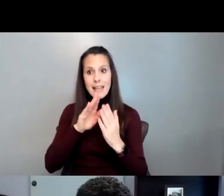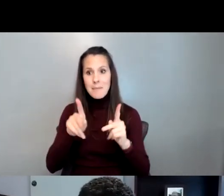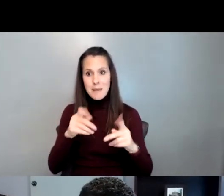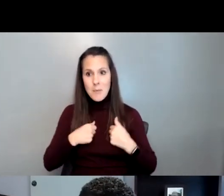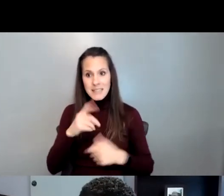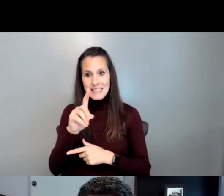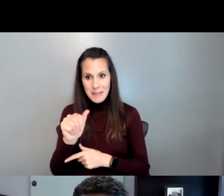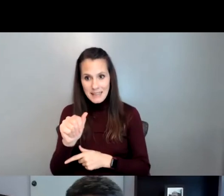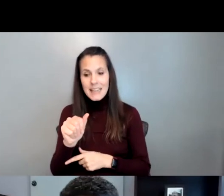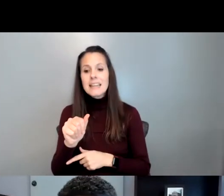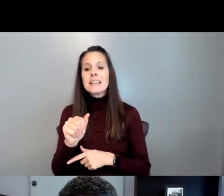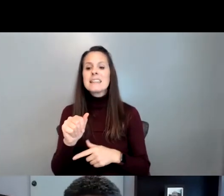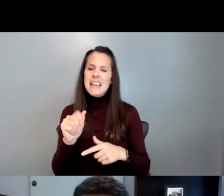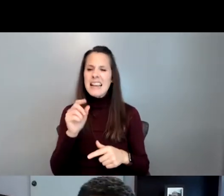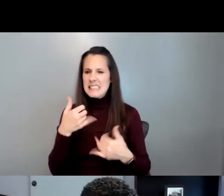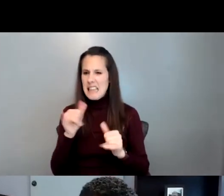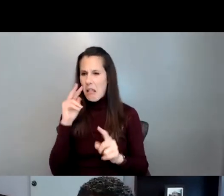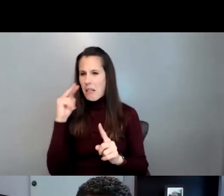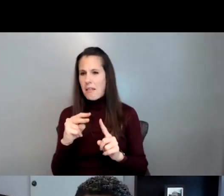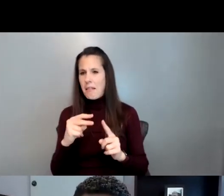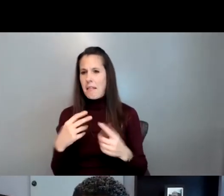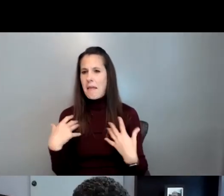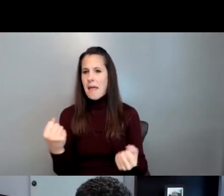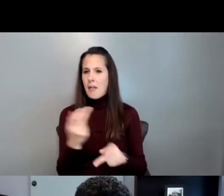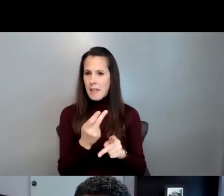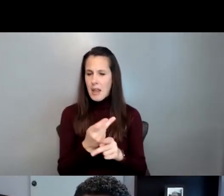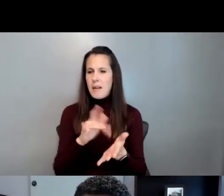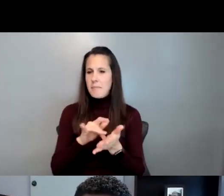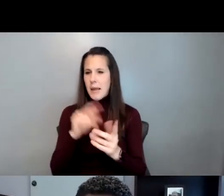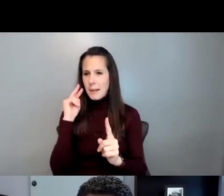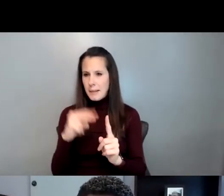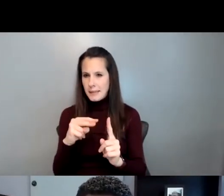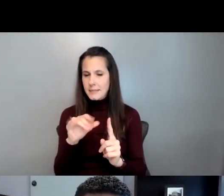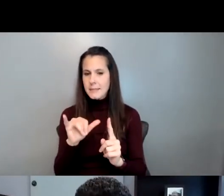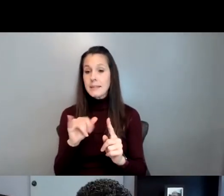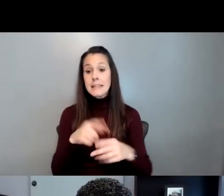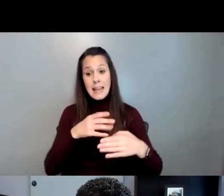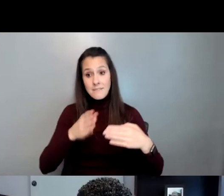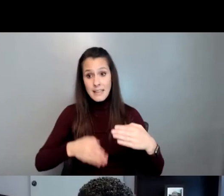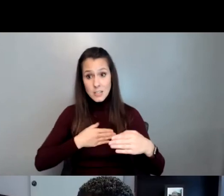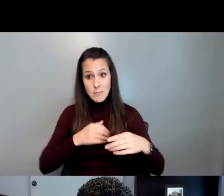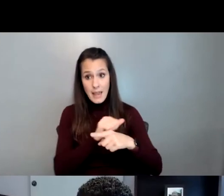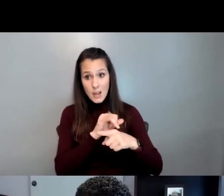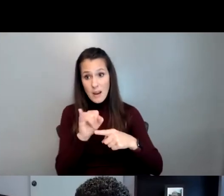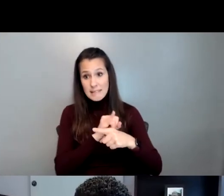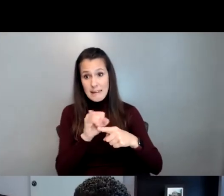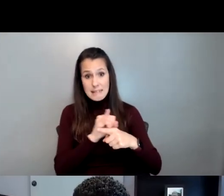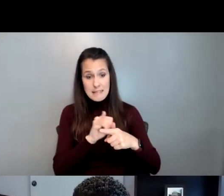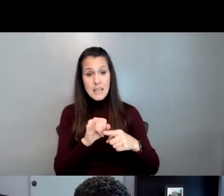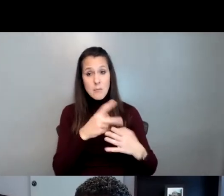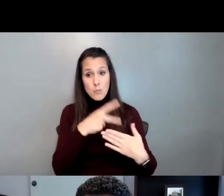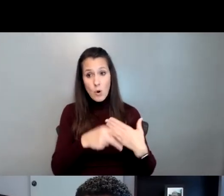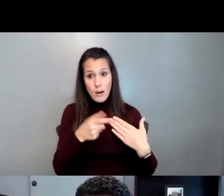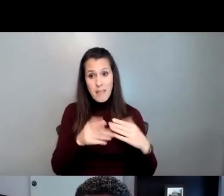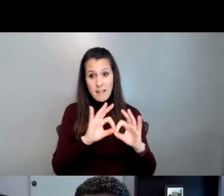working on it through sort of a healthcare standpoint and medical devices. As I was there, I then finished a residency program in family medicine in South Bend,